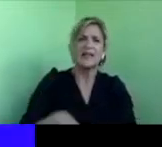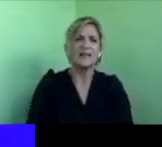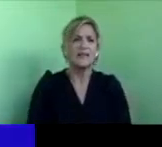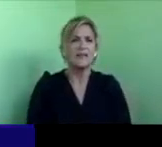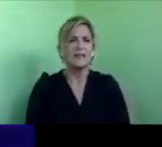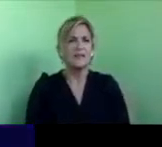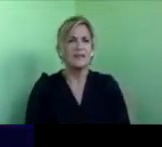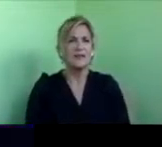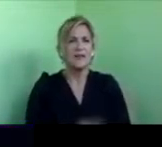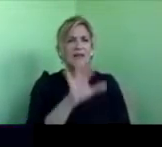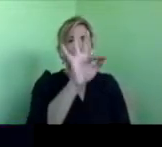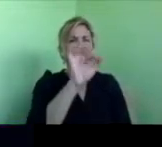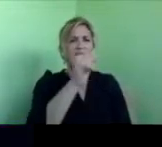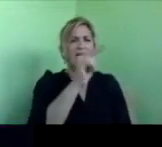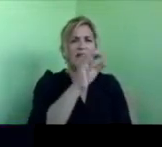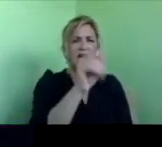Faggot.